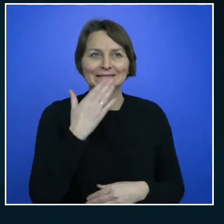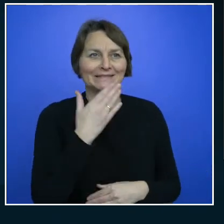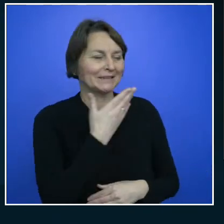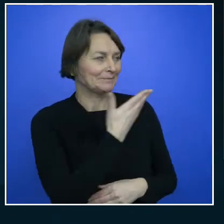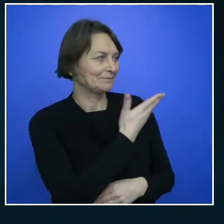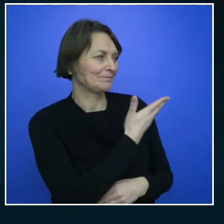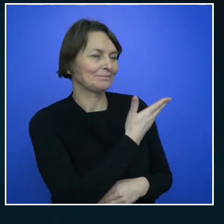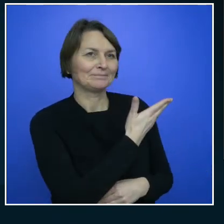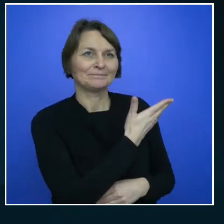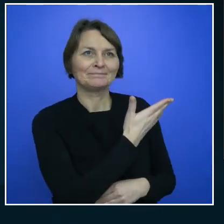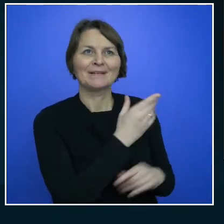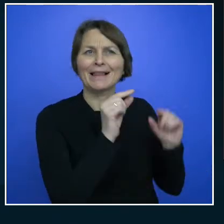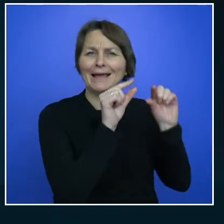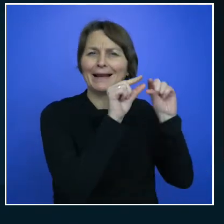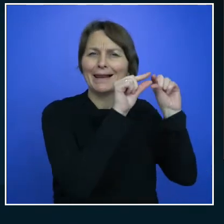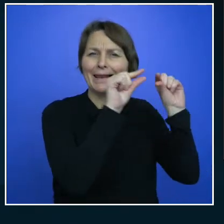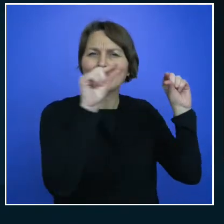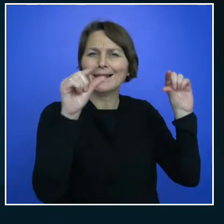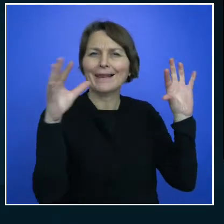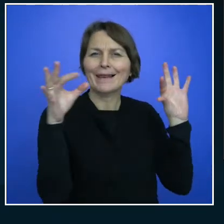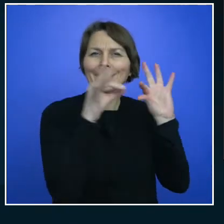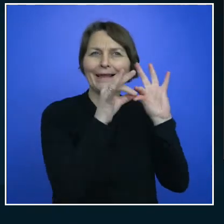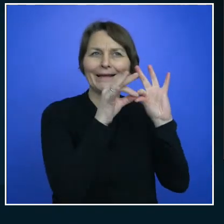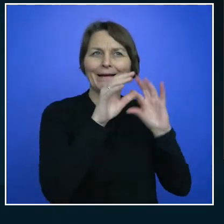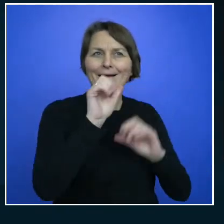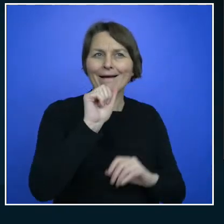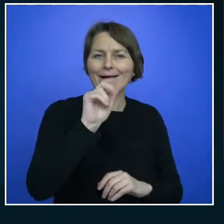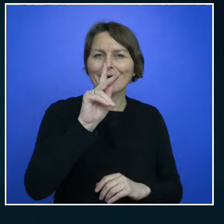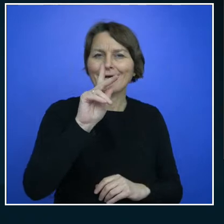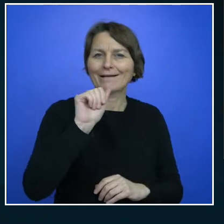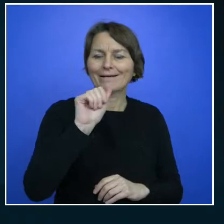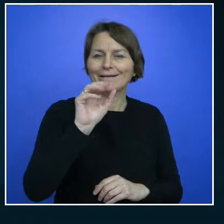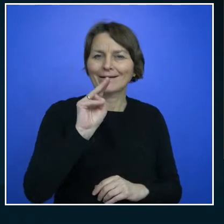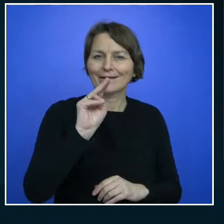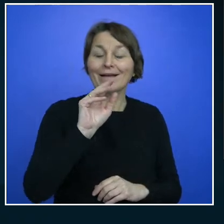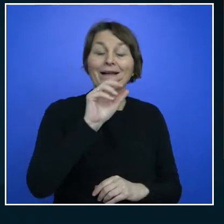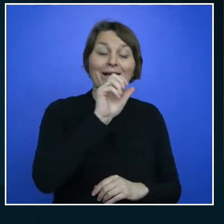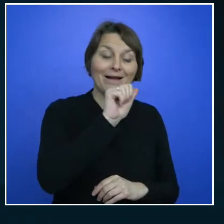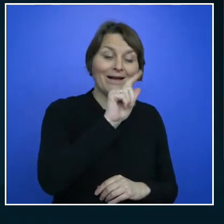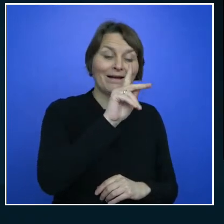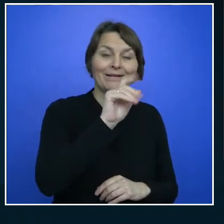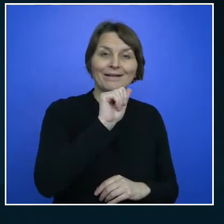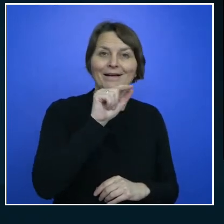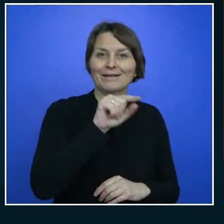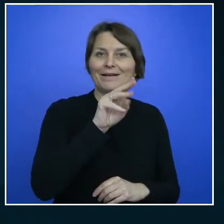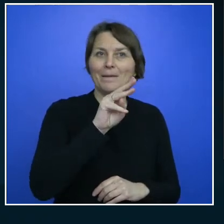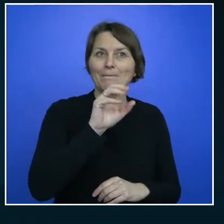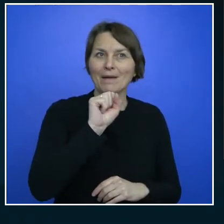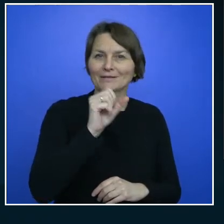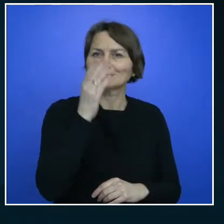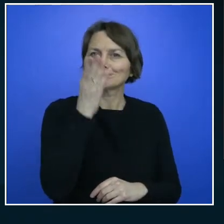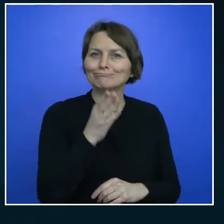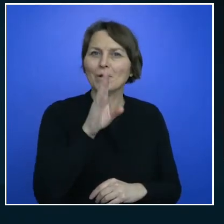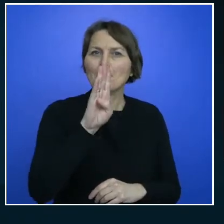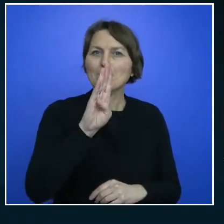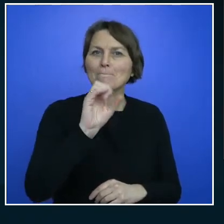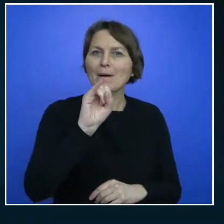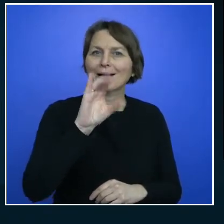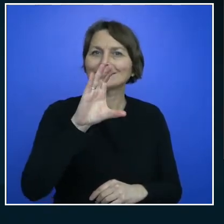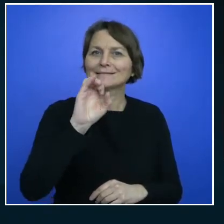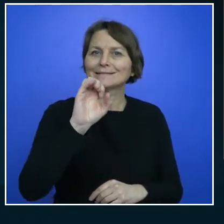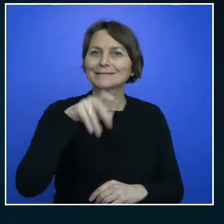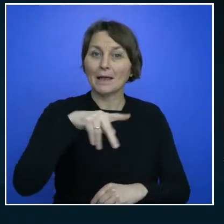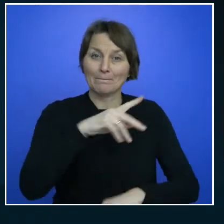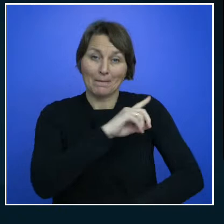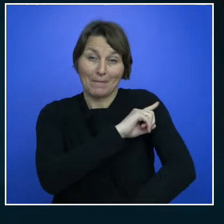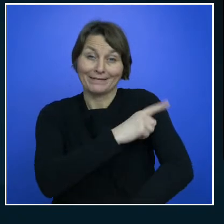aka.ms/bicep. It is the short link to the Bicep GitHub page by Microsoft, which contains a lot of tutorials, documentation,